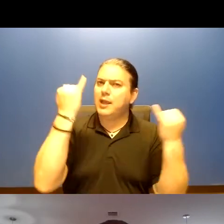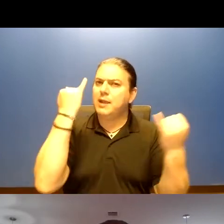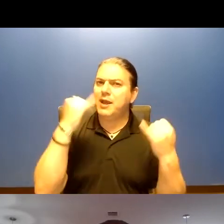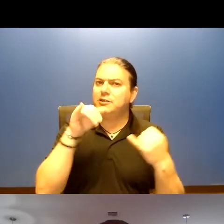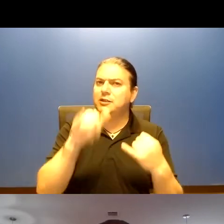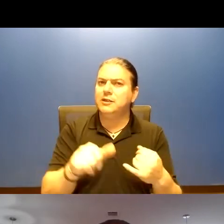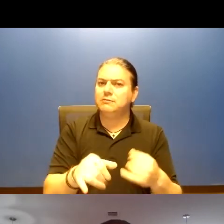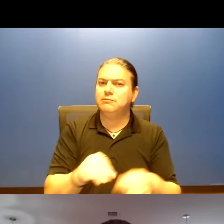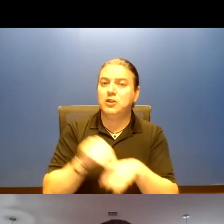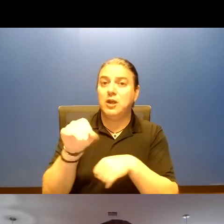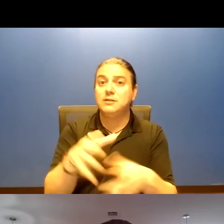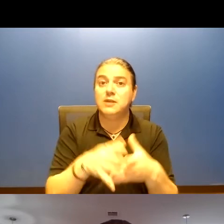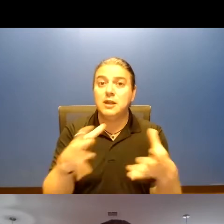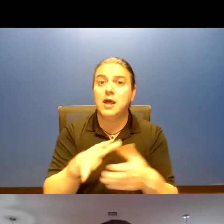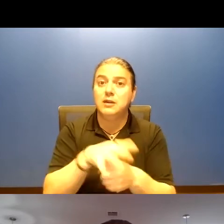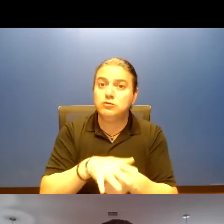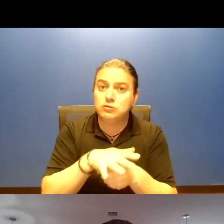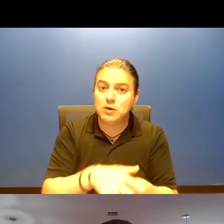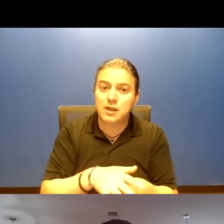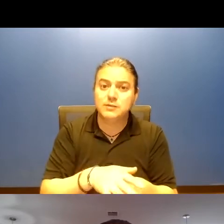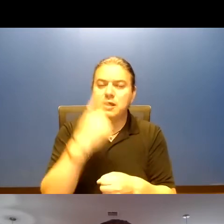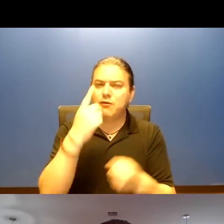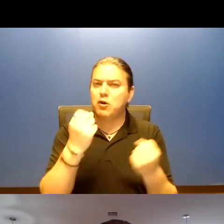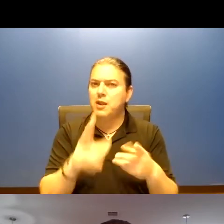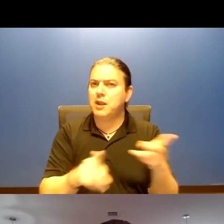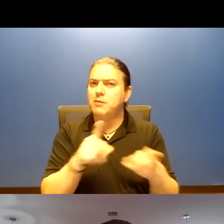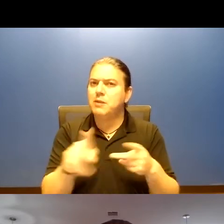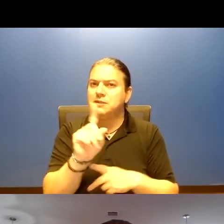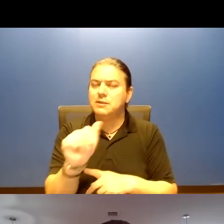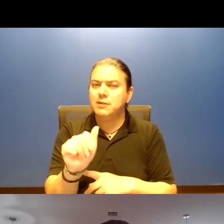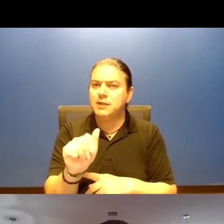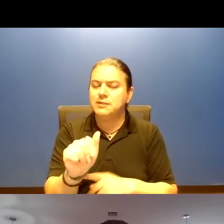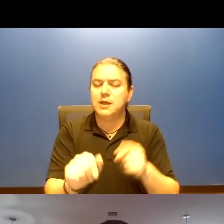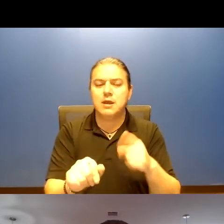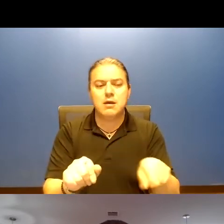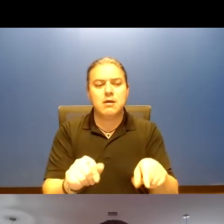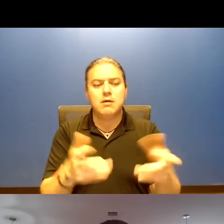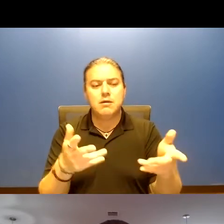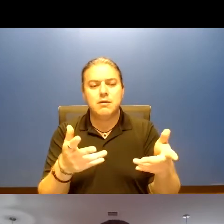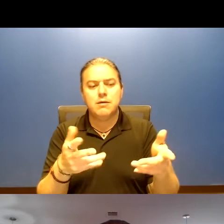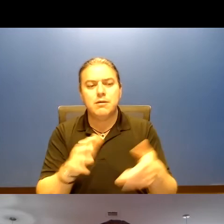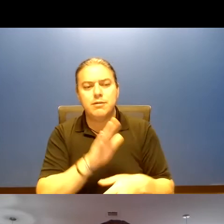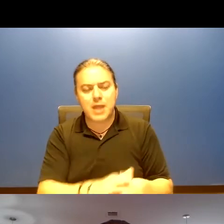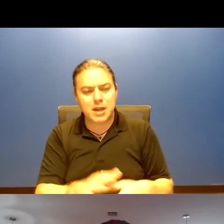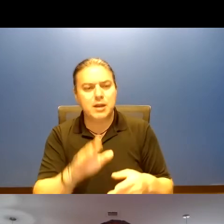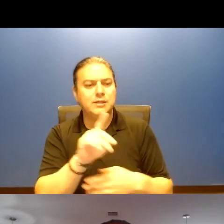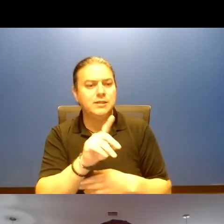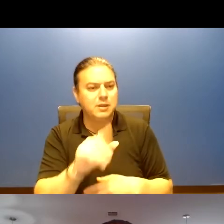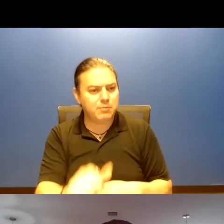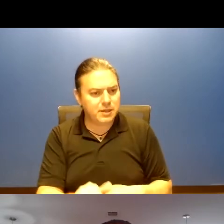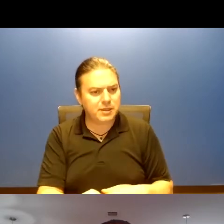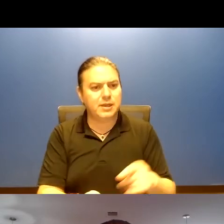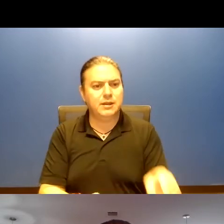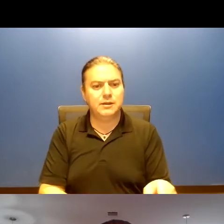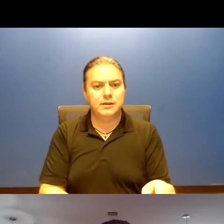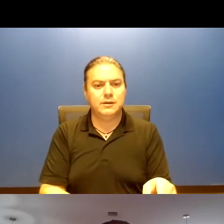for many people with disabilities as they want to potentially, like, their disease or their disability will bring changes in